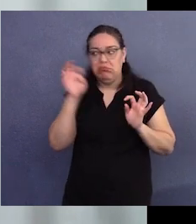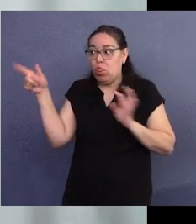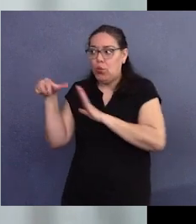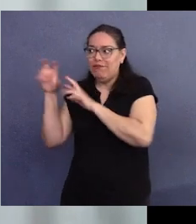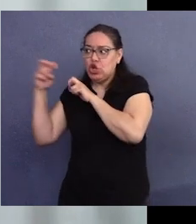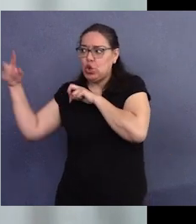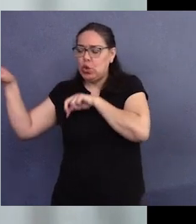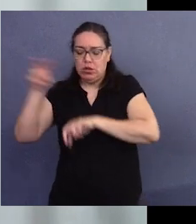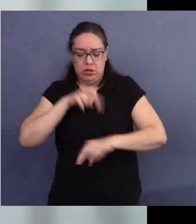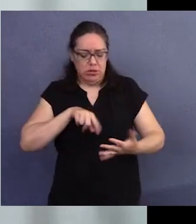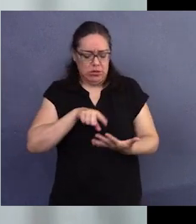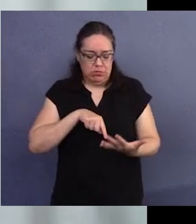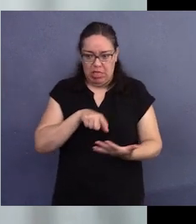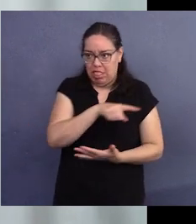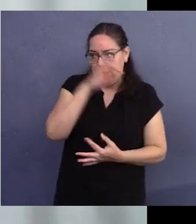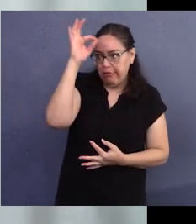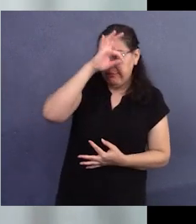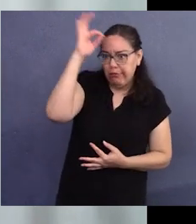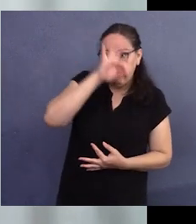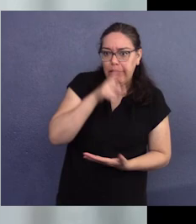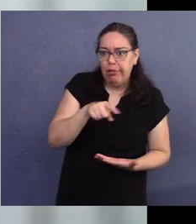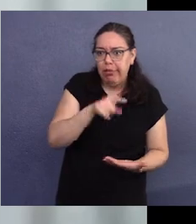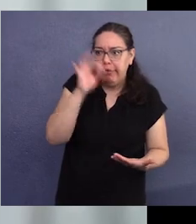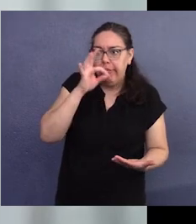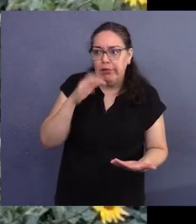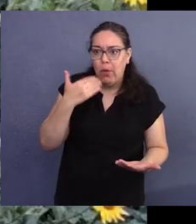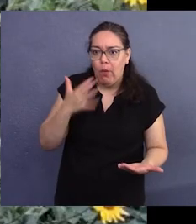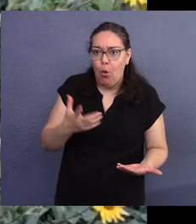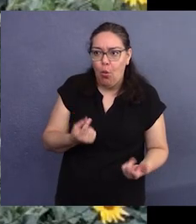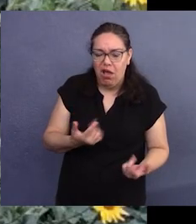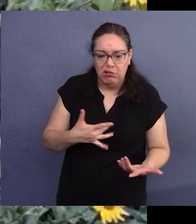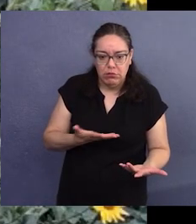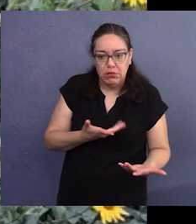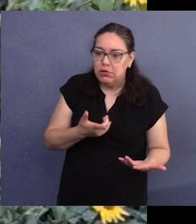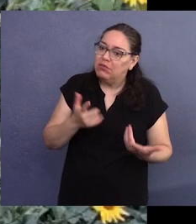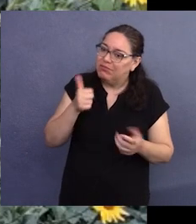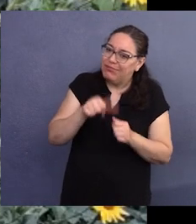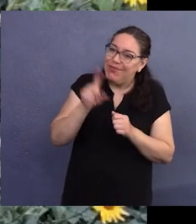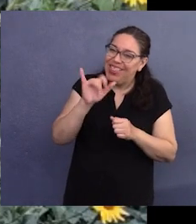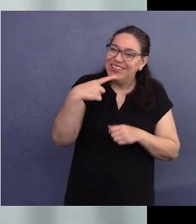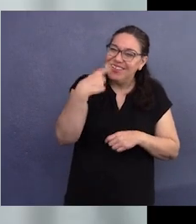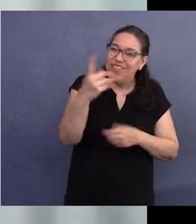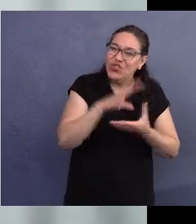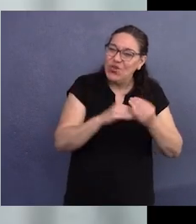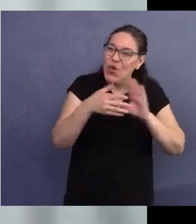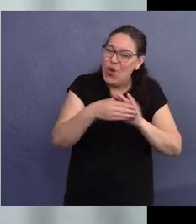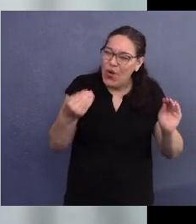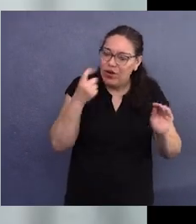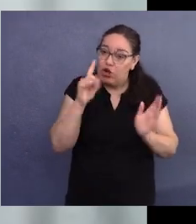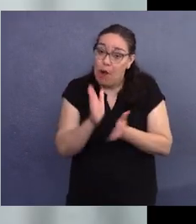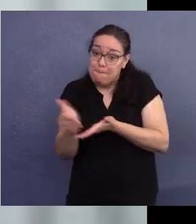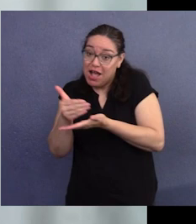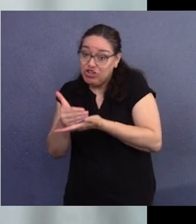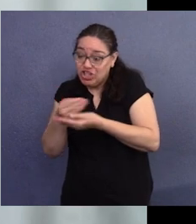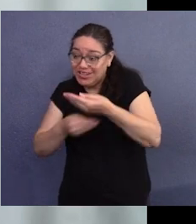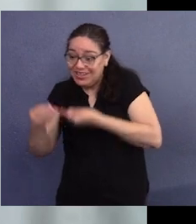really don't know what you're talking about. Right. So it's telling a story, right? Like you said, like your budget is a version of your